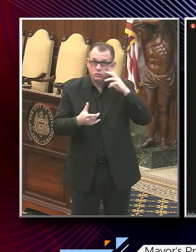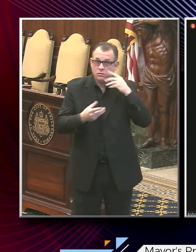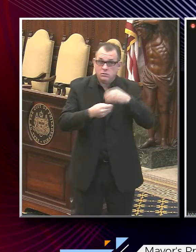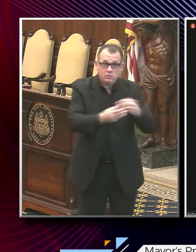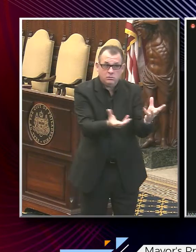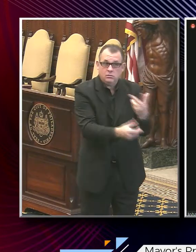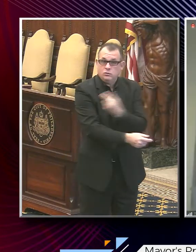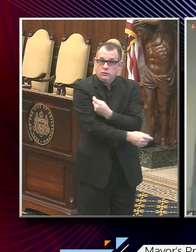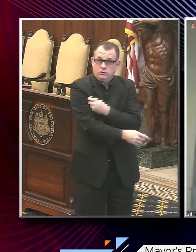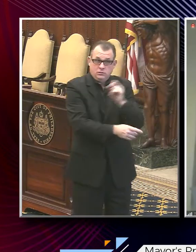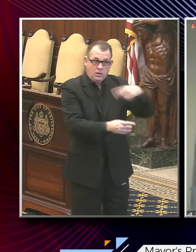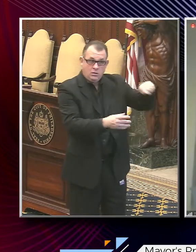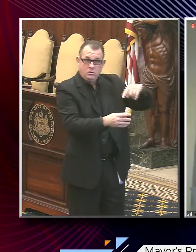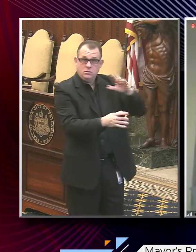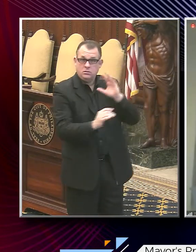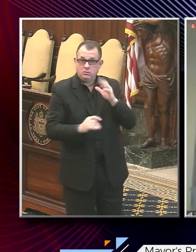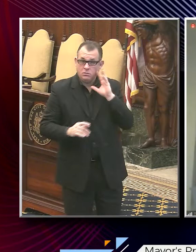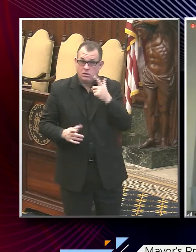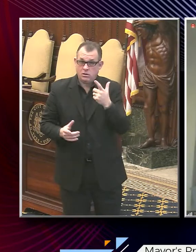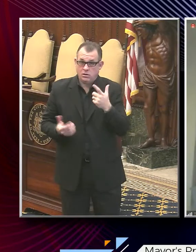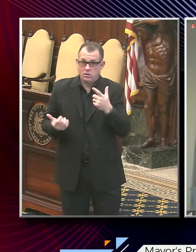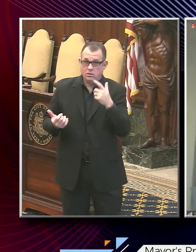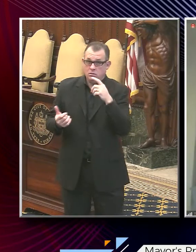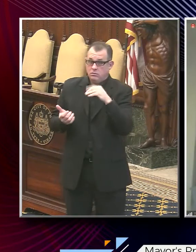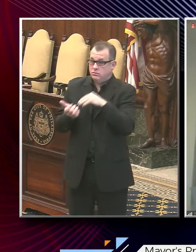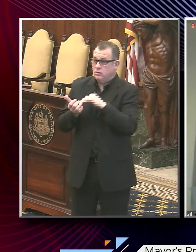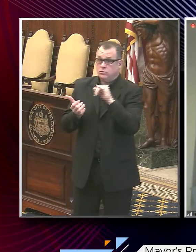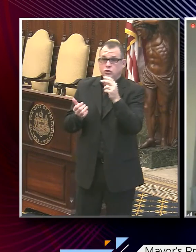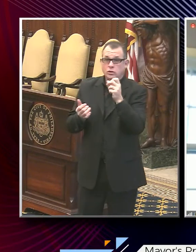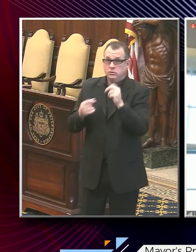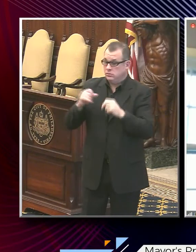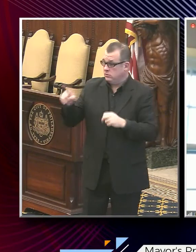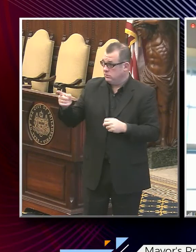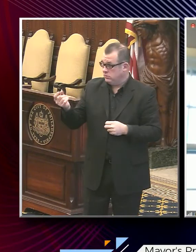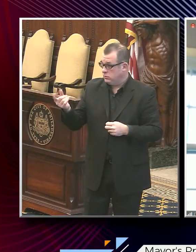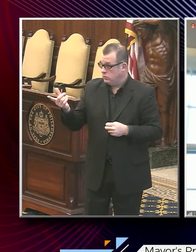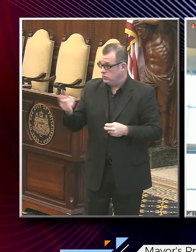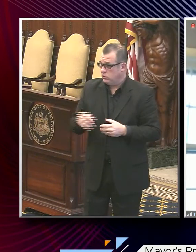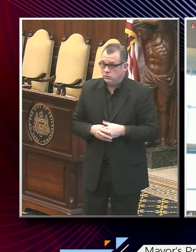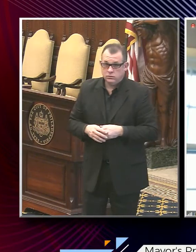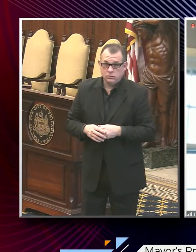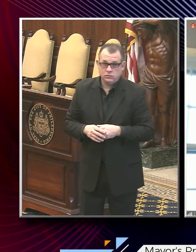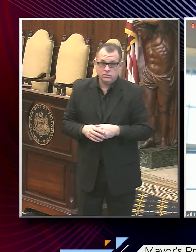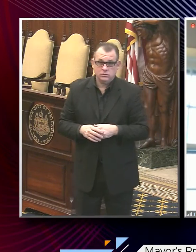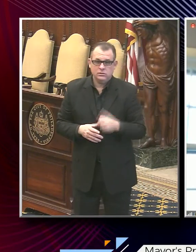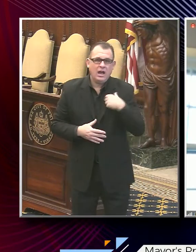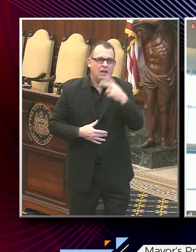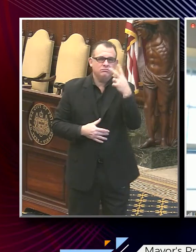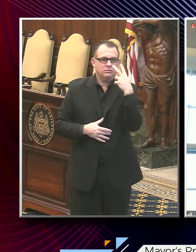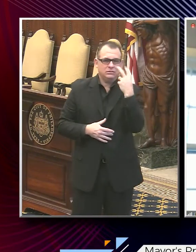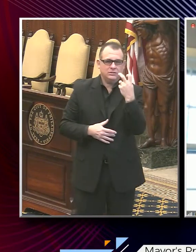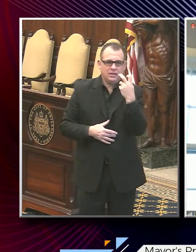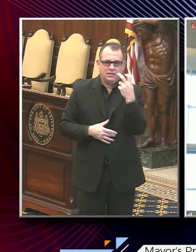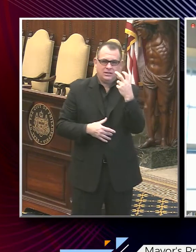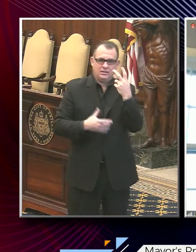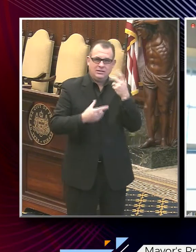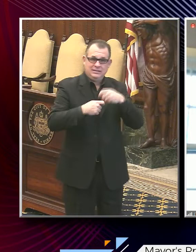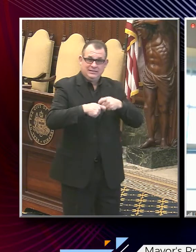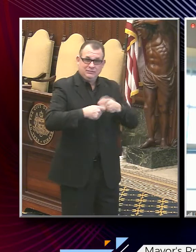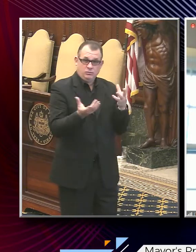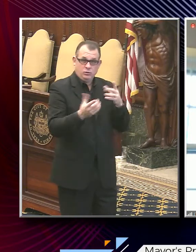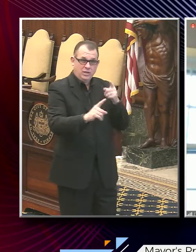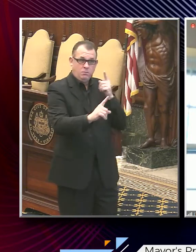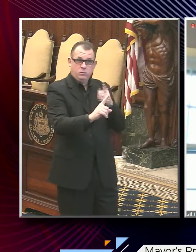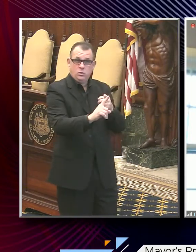distributing the vaccine? Let Dr. Johnson answer that one. Probably not as a